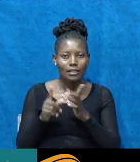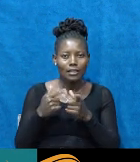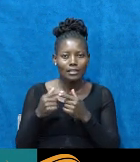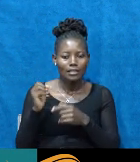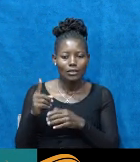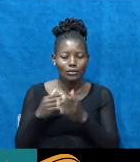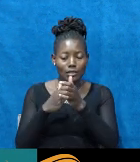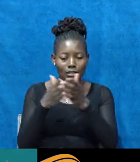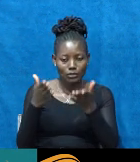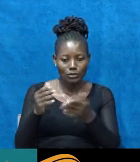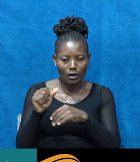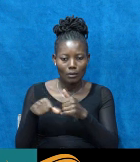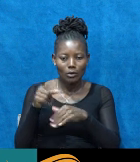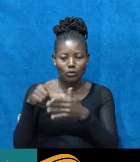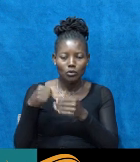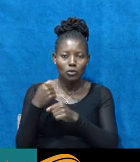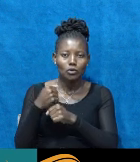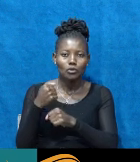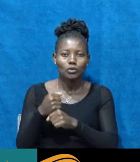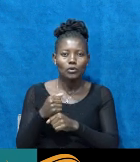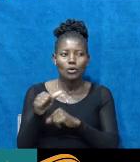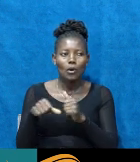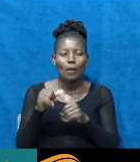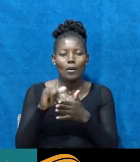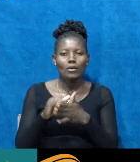to do in regards to that.